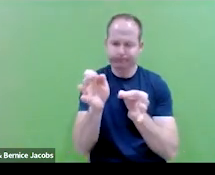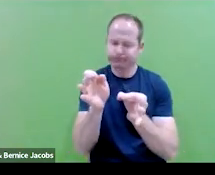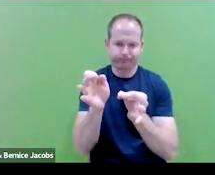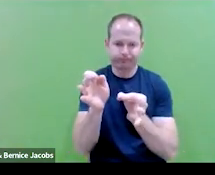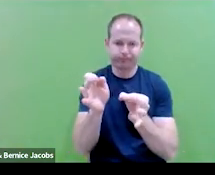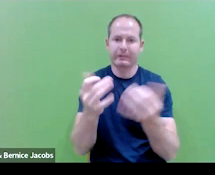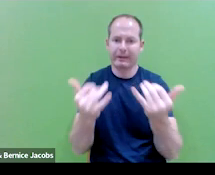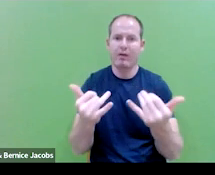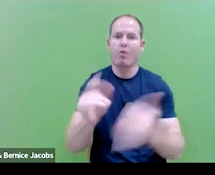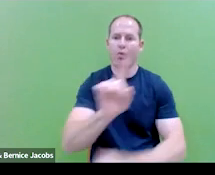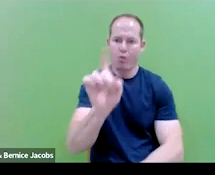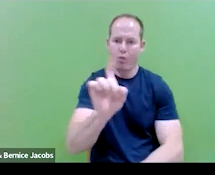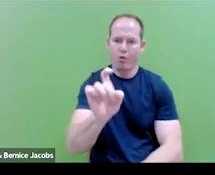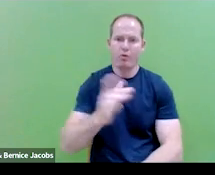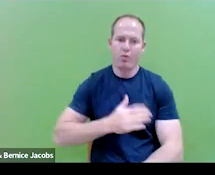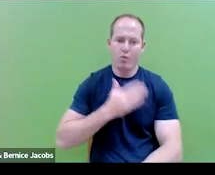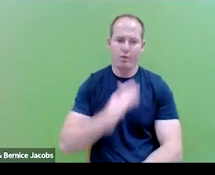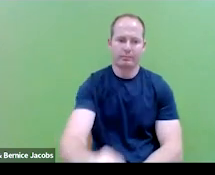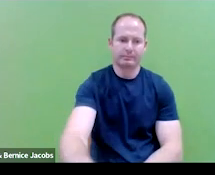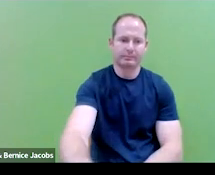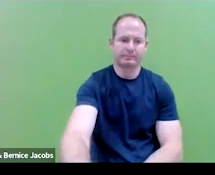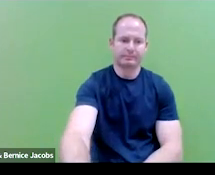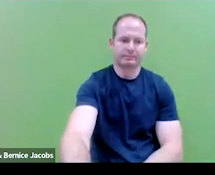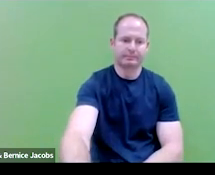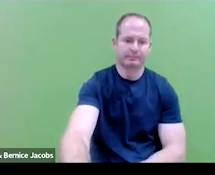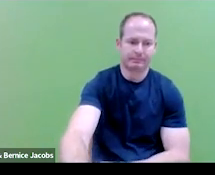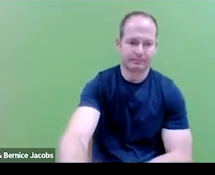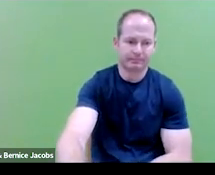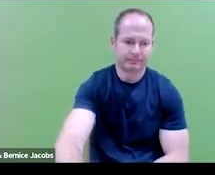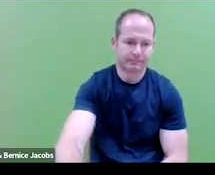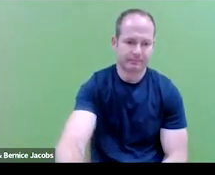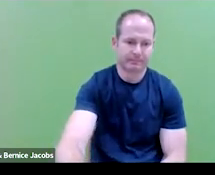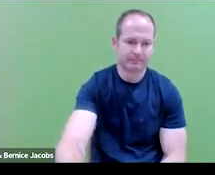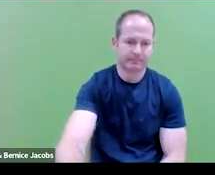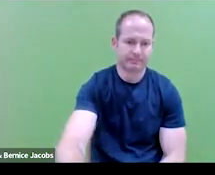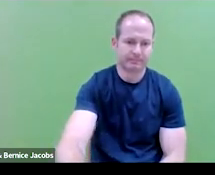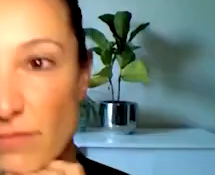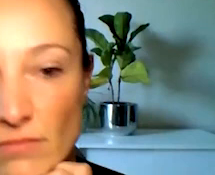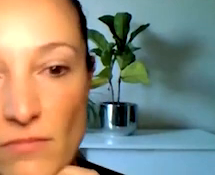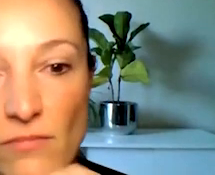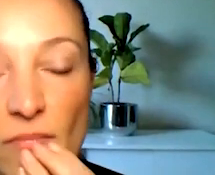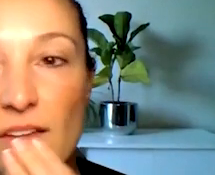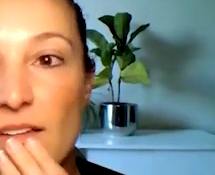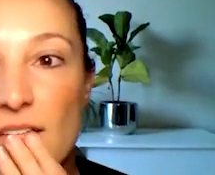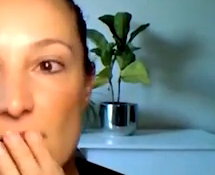for questions. So I'm just going to do one more slide and then I'll open up and we can have a discussion.